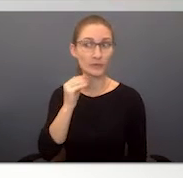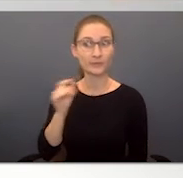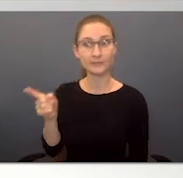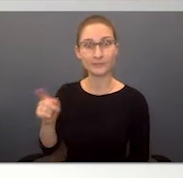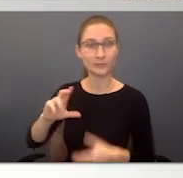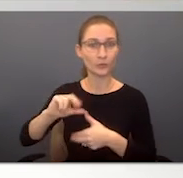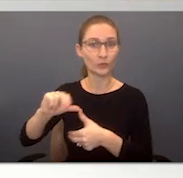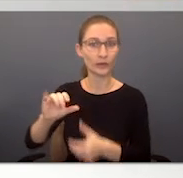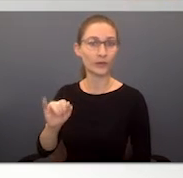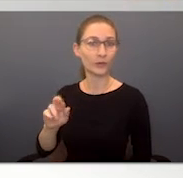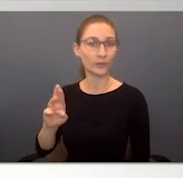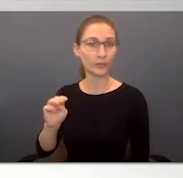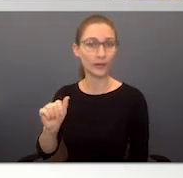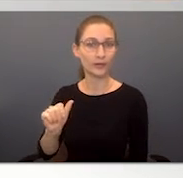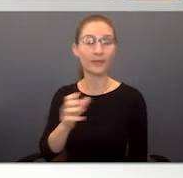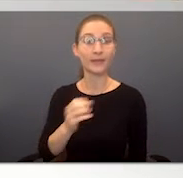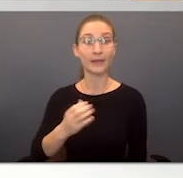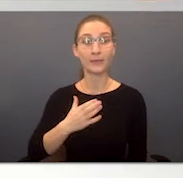Irma hit,